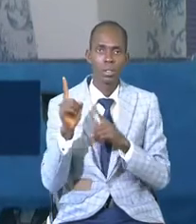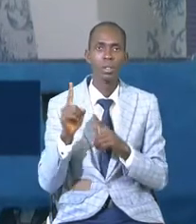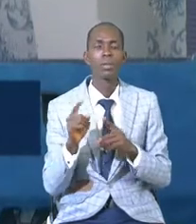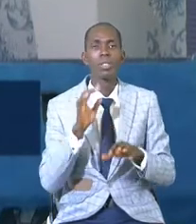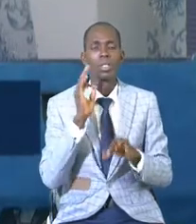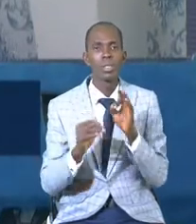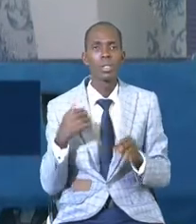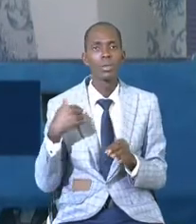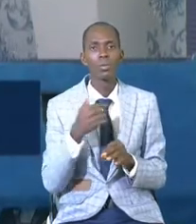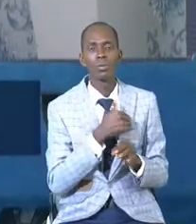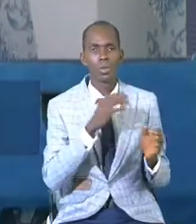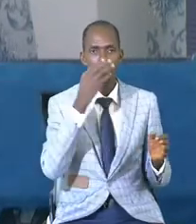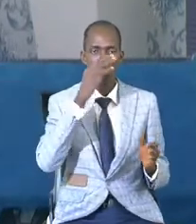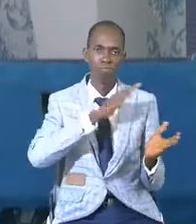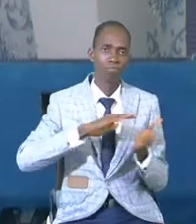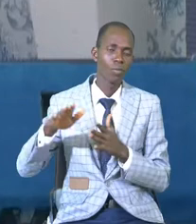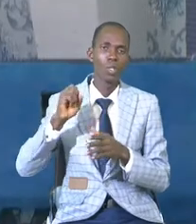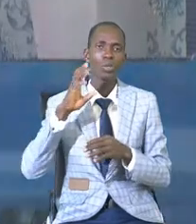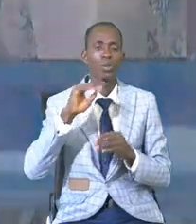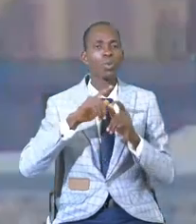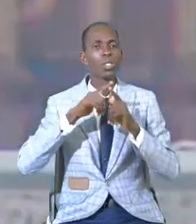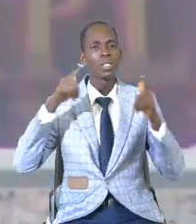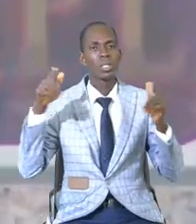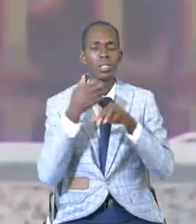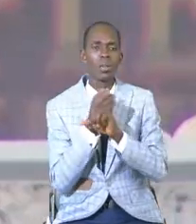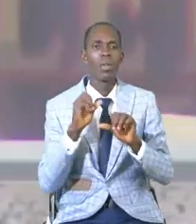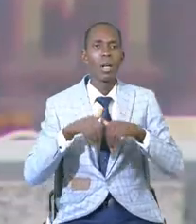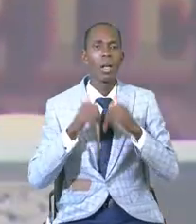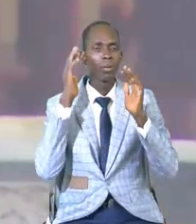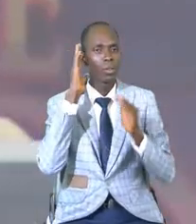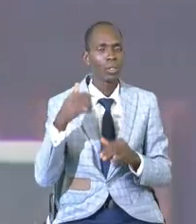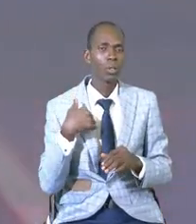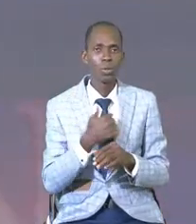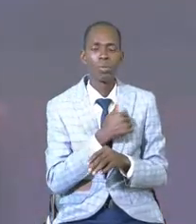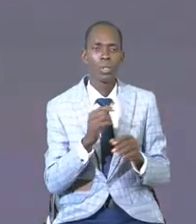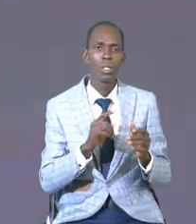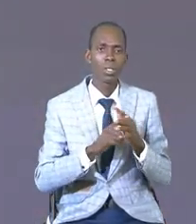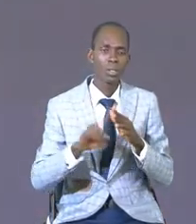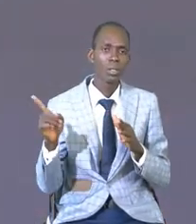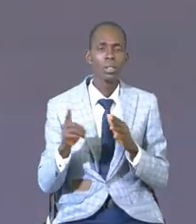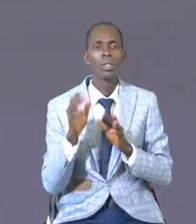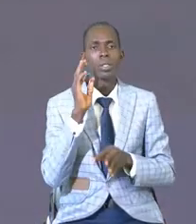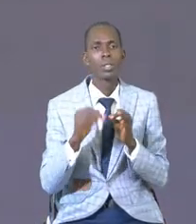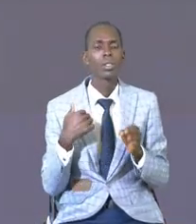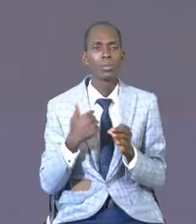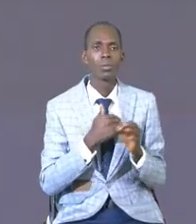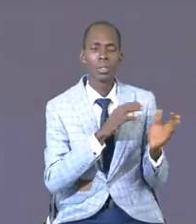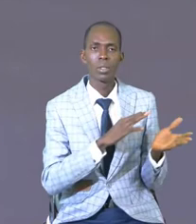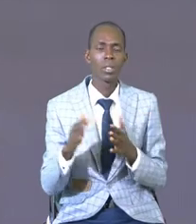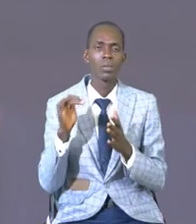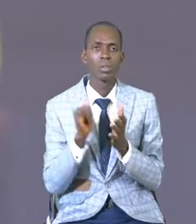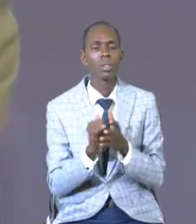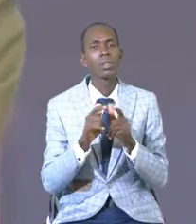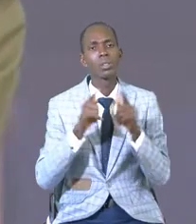great salvation? How shall we escape if we neglect so great salvation? You know, sometimes